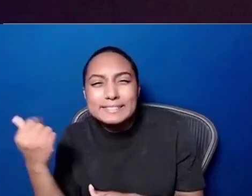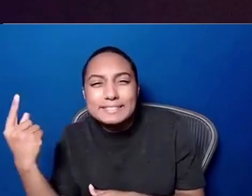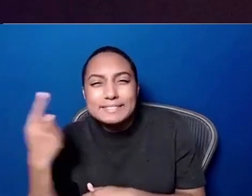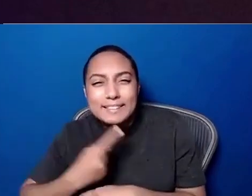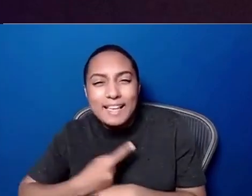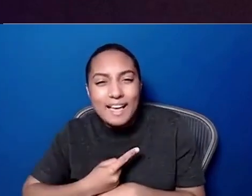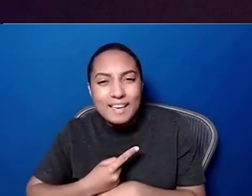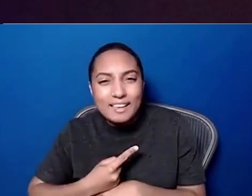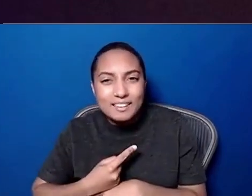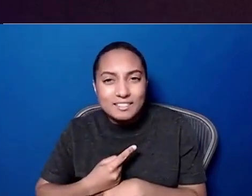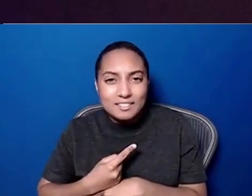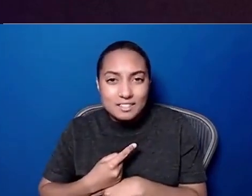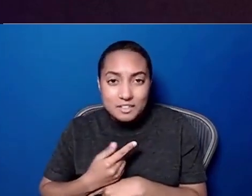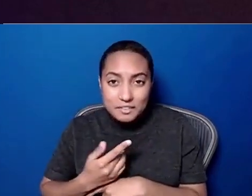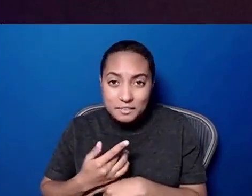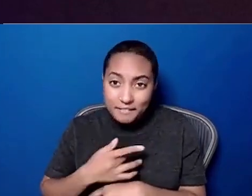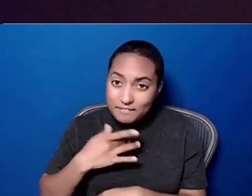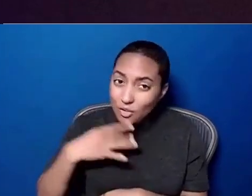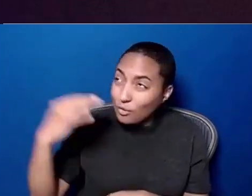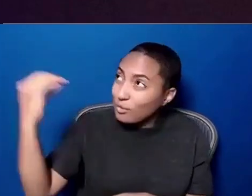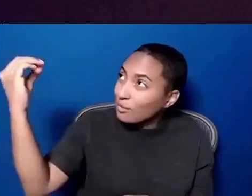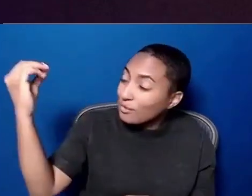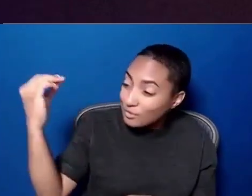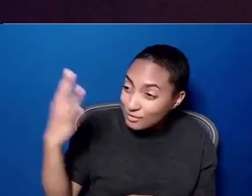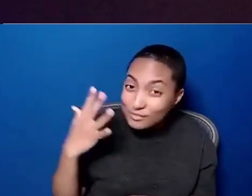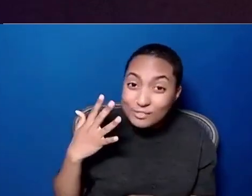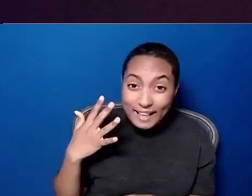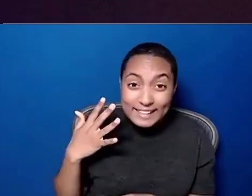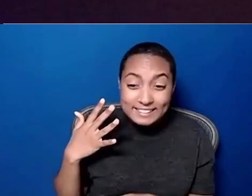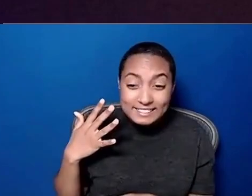feel graced, you have a few to choose from.